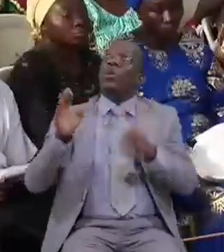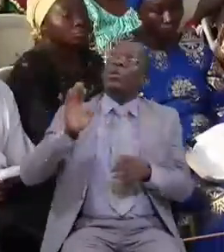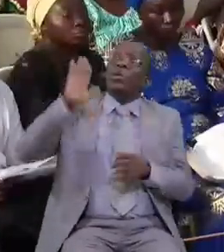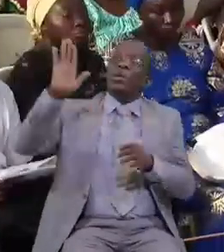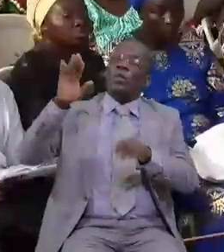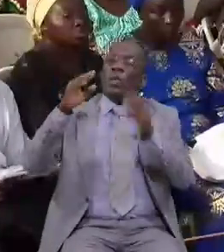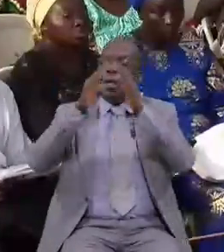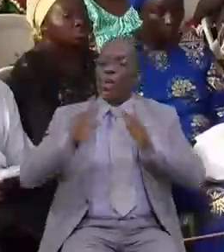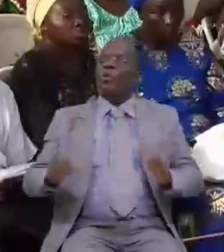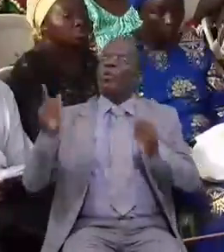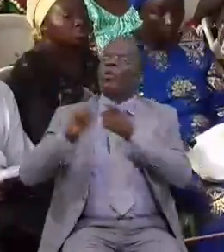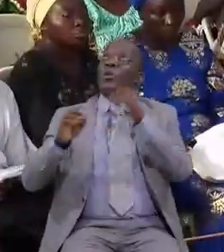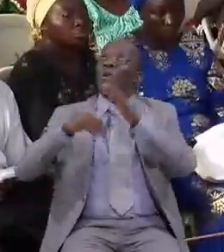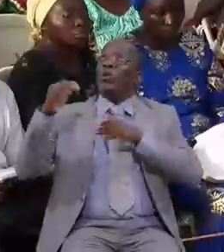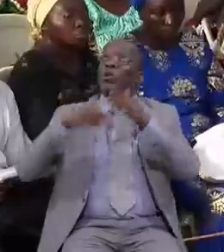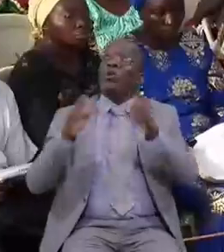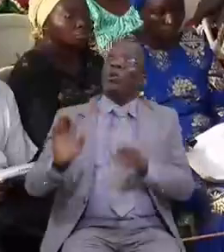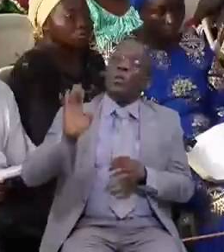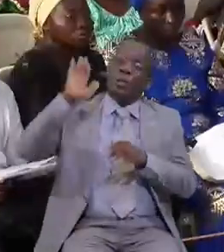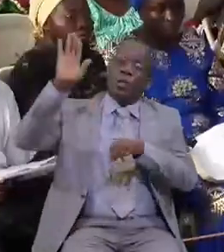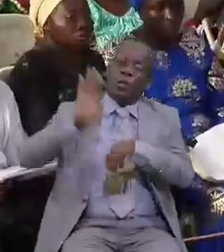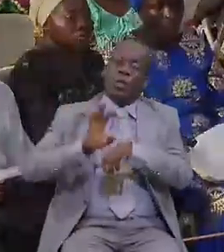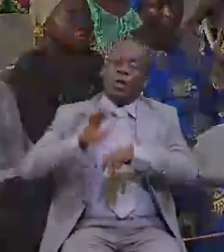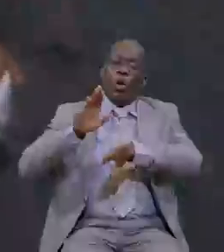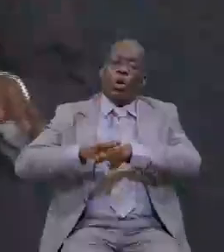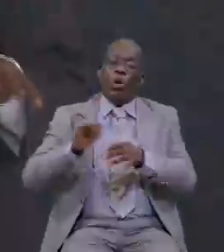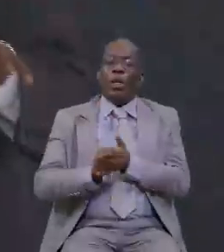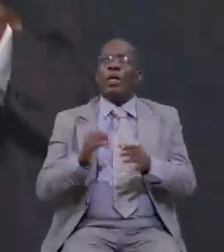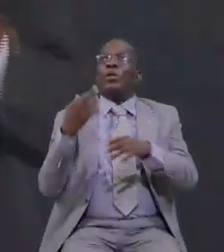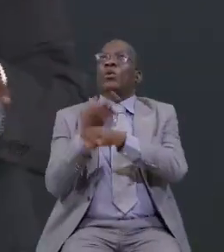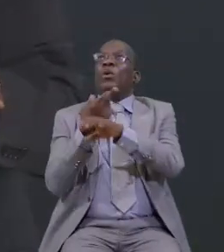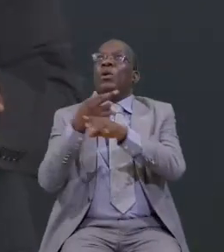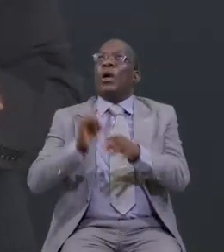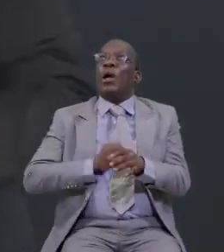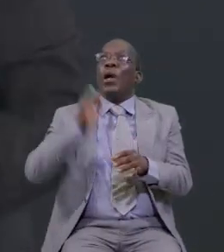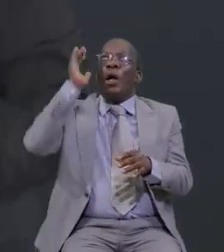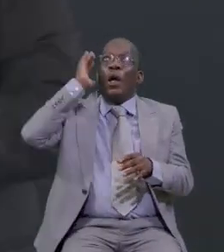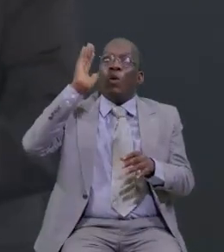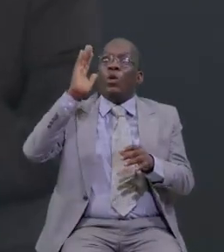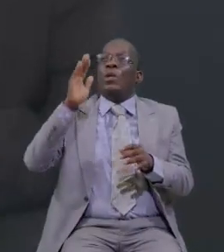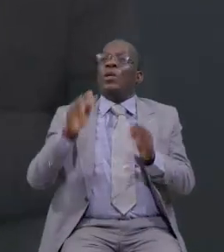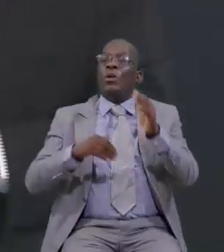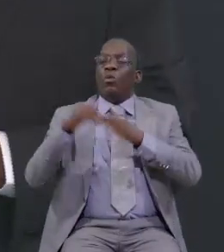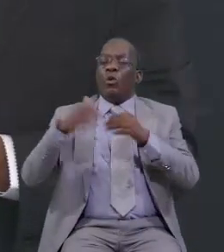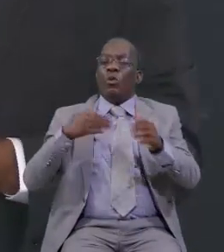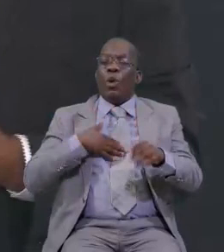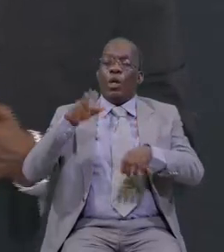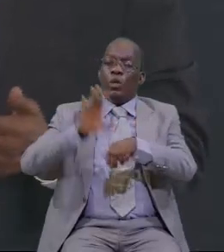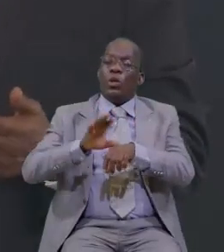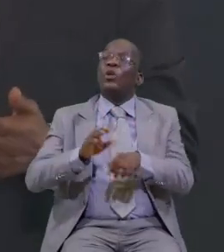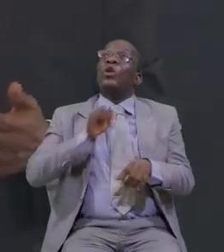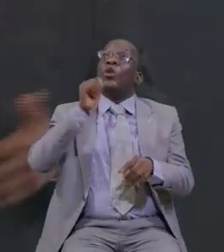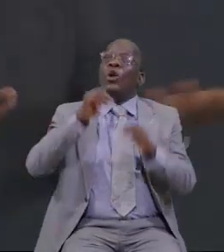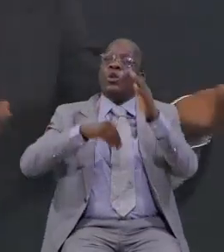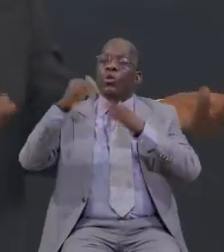Upon that rock, I will build my church. It's not building the church on